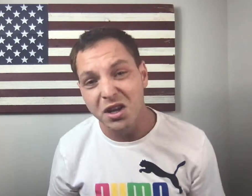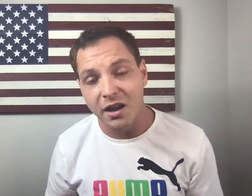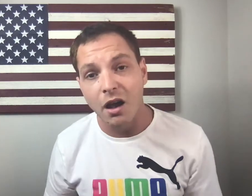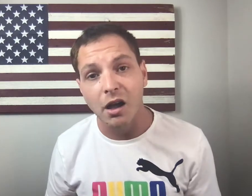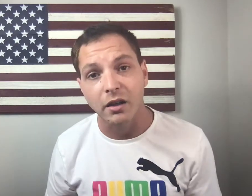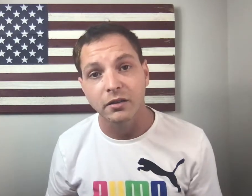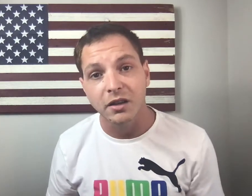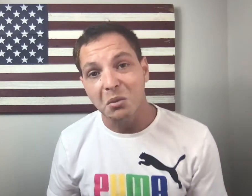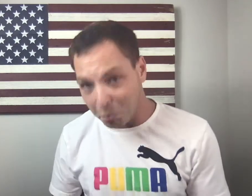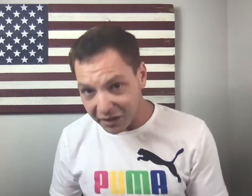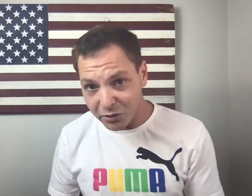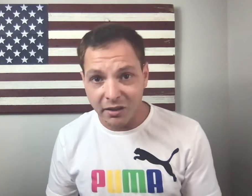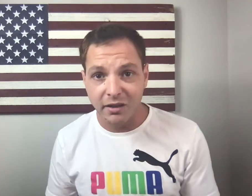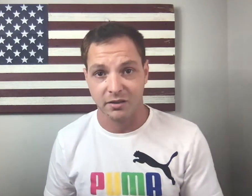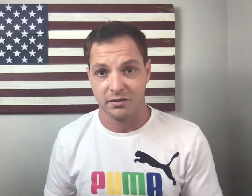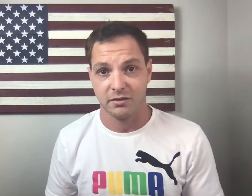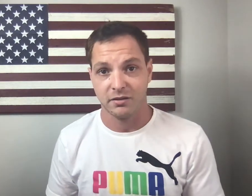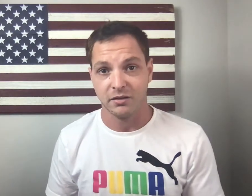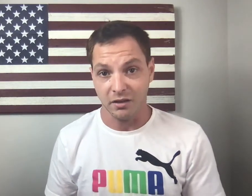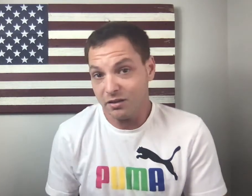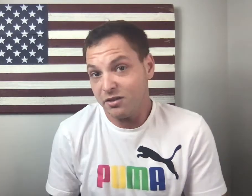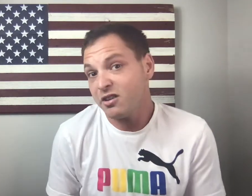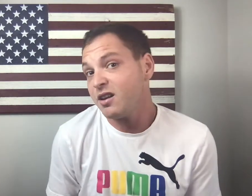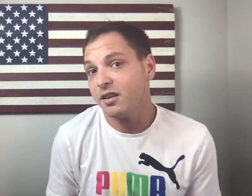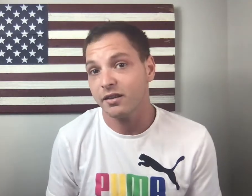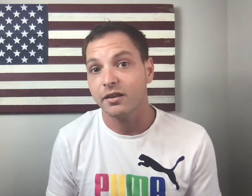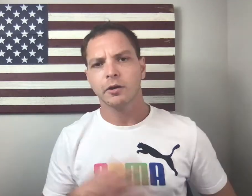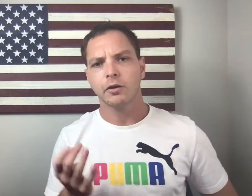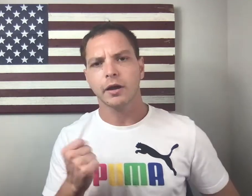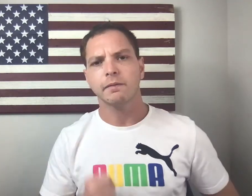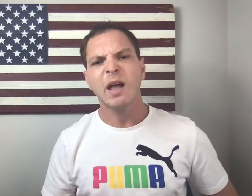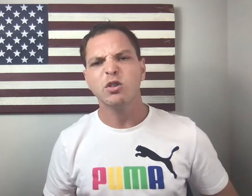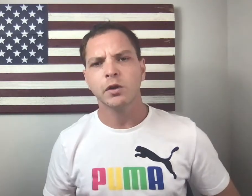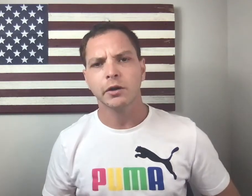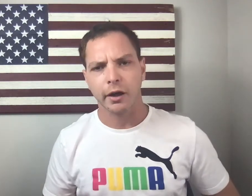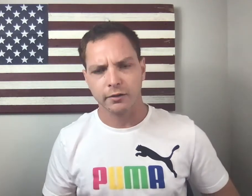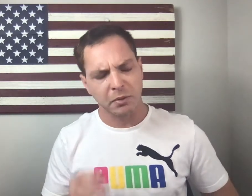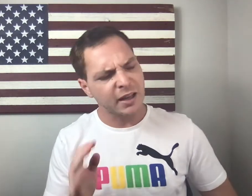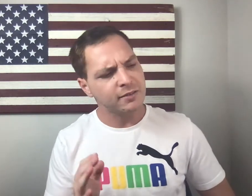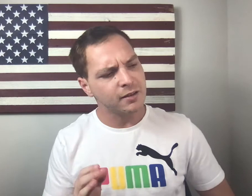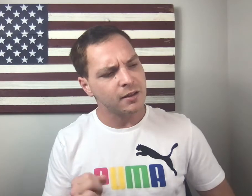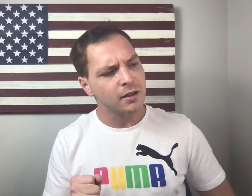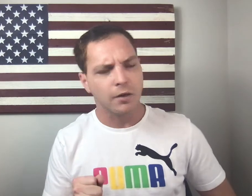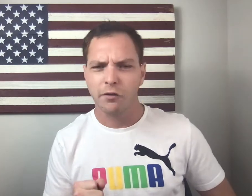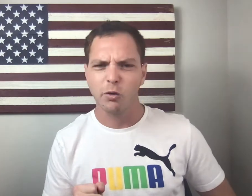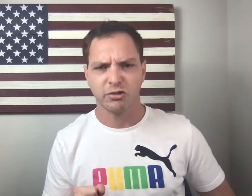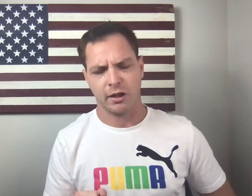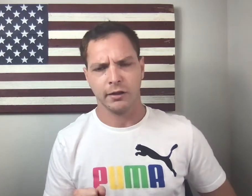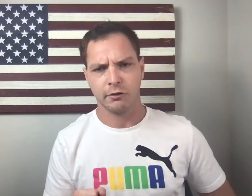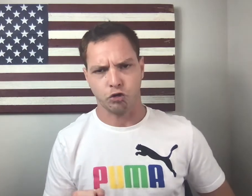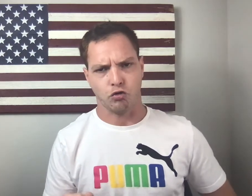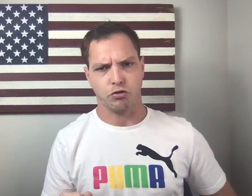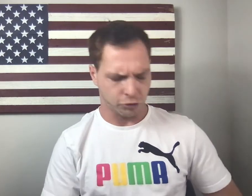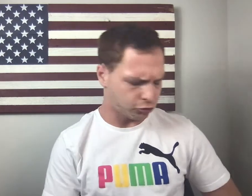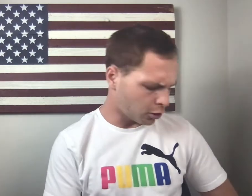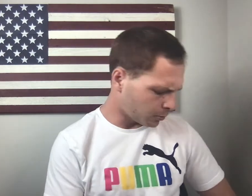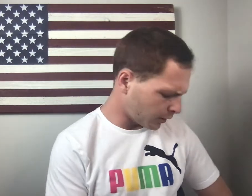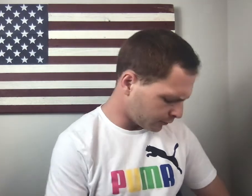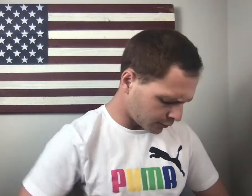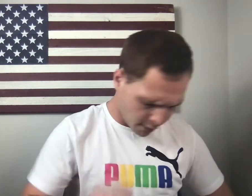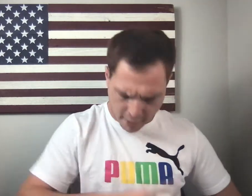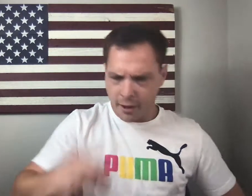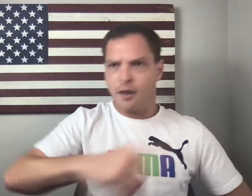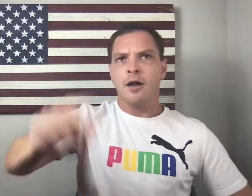you wouldn't get caught. But you did. Because you're an idiot. Okay, that was very nice. But let's see if he was telling the truth.